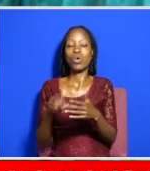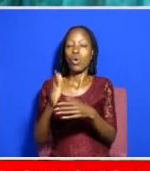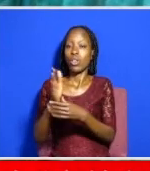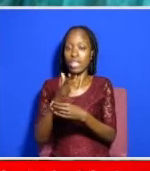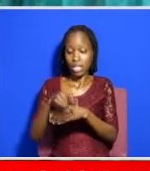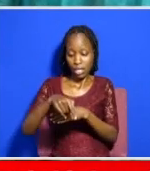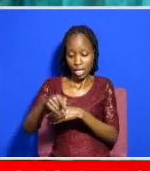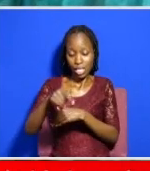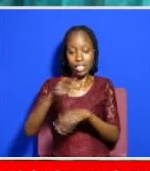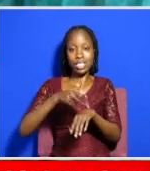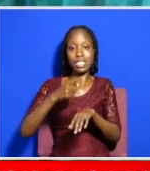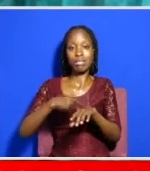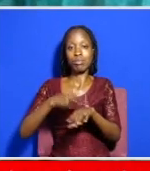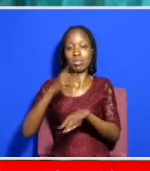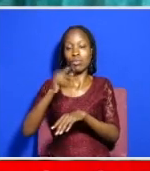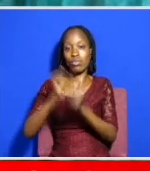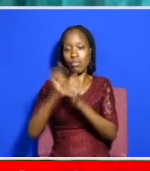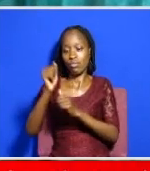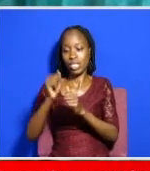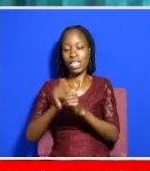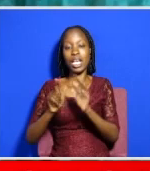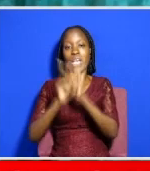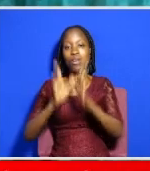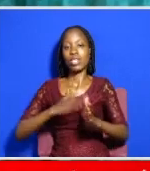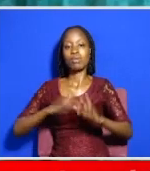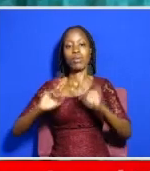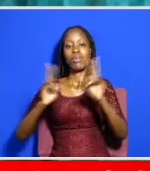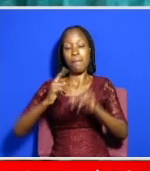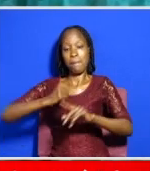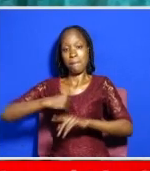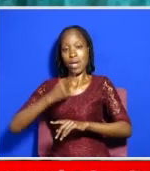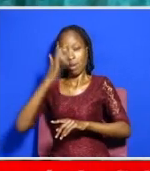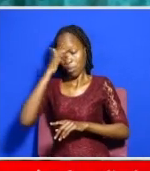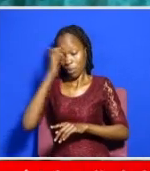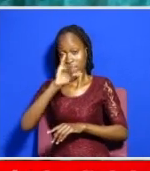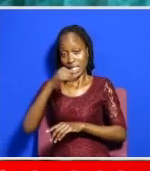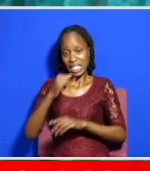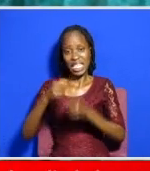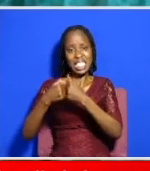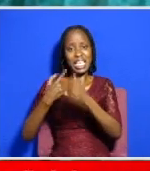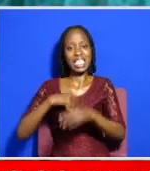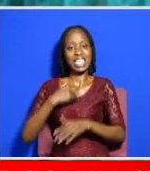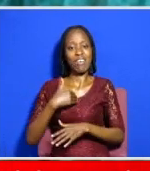Thursday, my lawyers are preparing, mimi mwenyewe. Because he has challenged us. I think now, tufanye kazi sana.